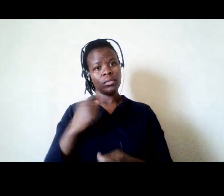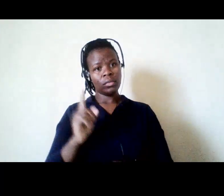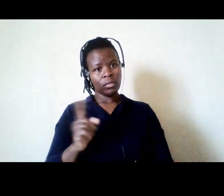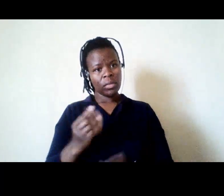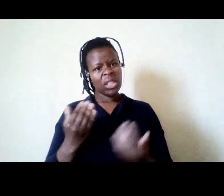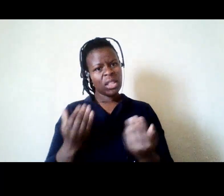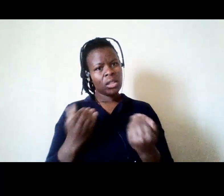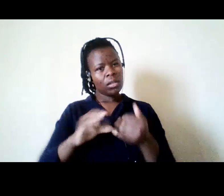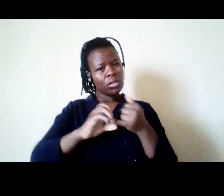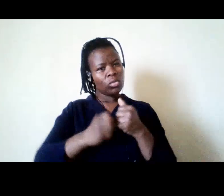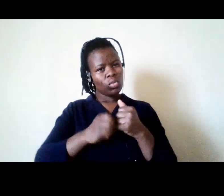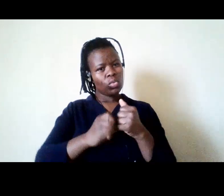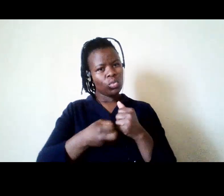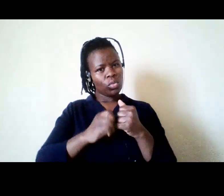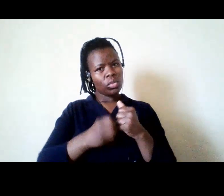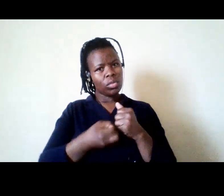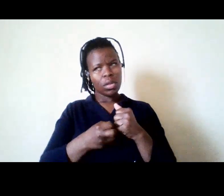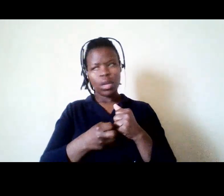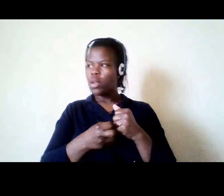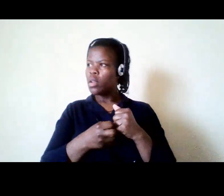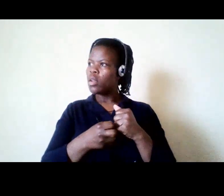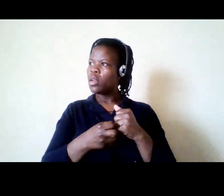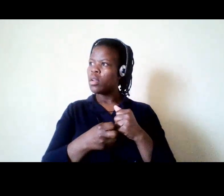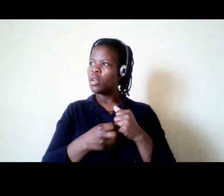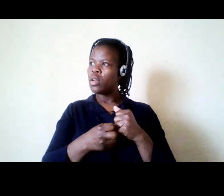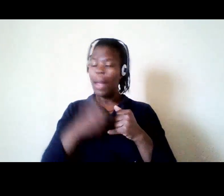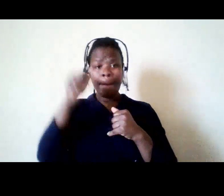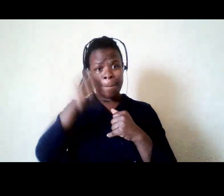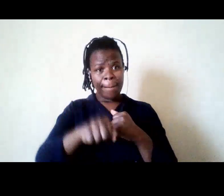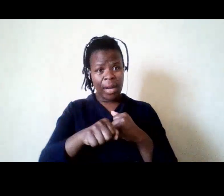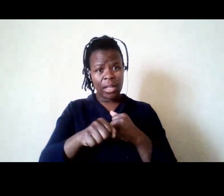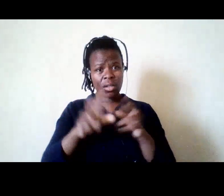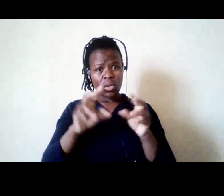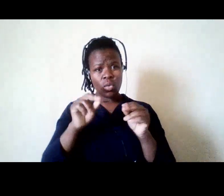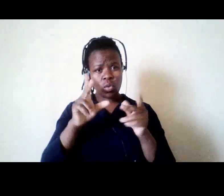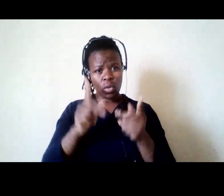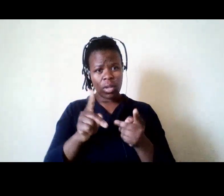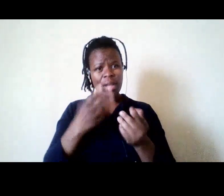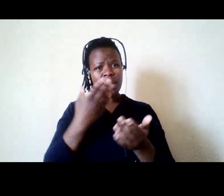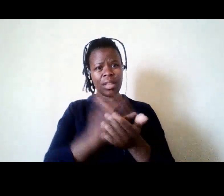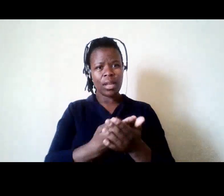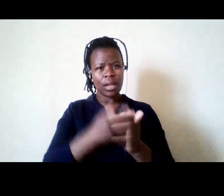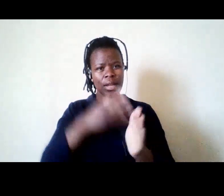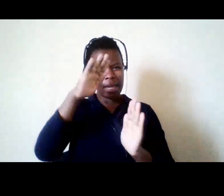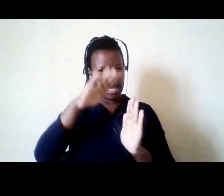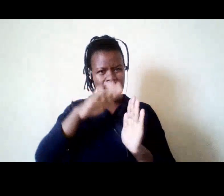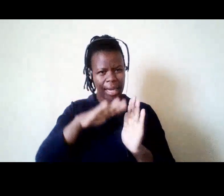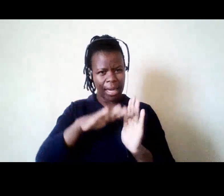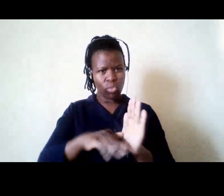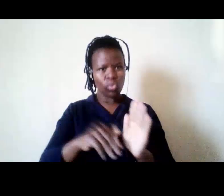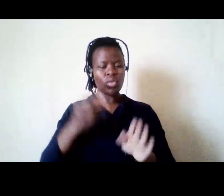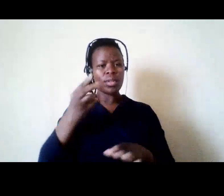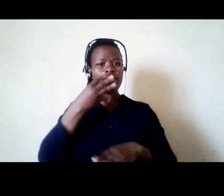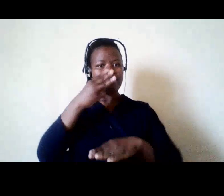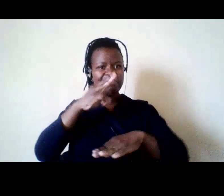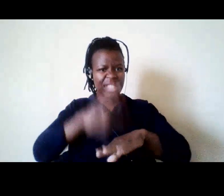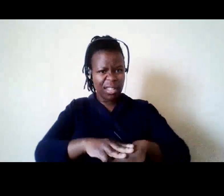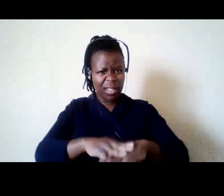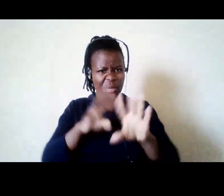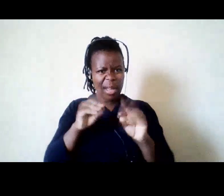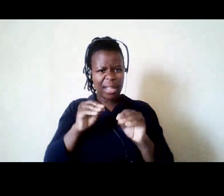trying to, are we supposed to primarily reduce the stigma that's already there,